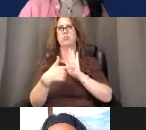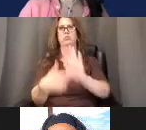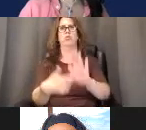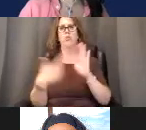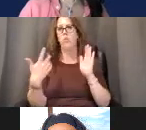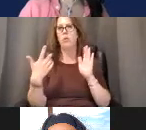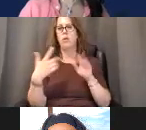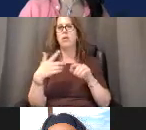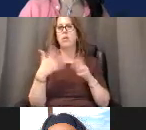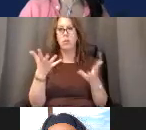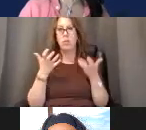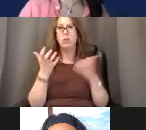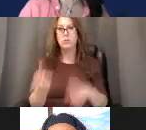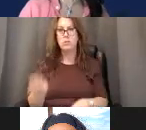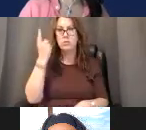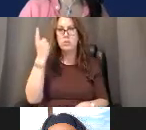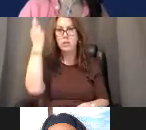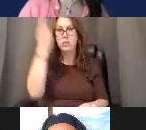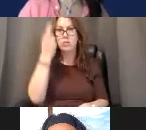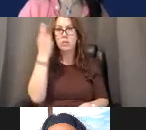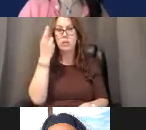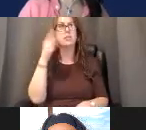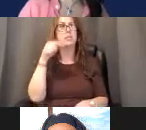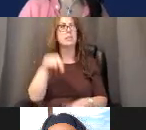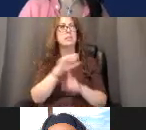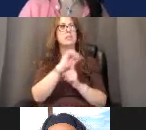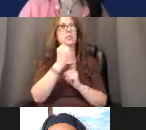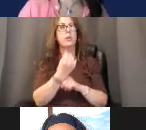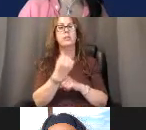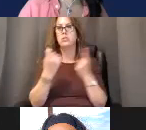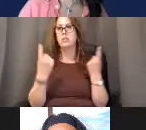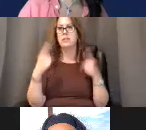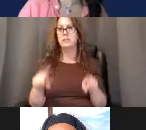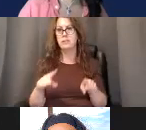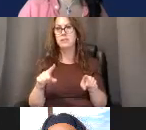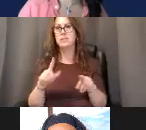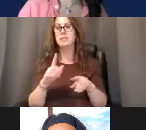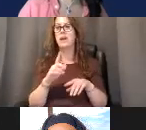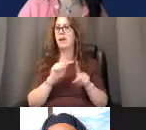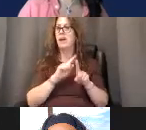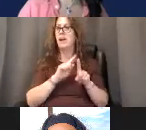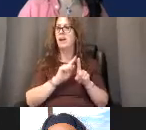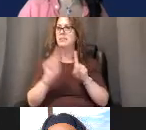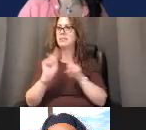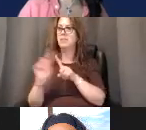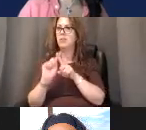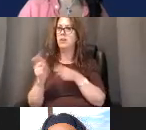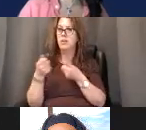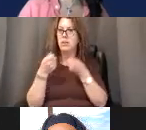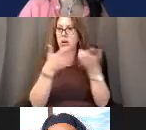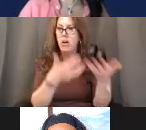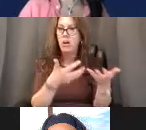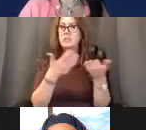need to understand why some of these conditions exist, or some of the factors and the intentionality behind some of it, right? And so